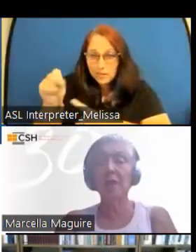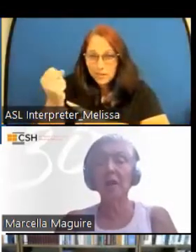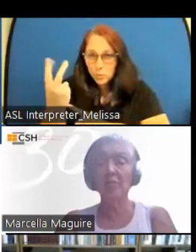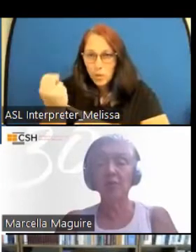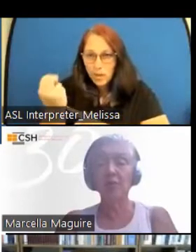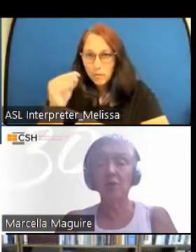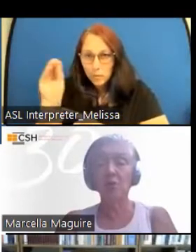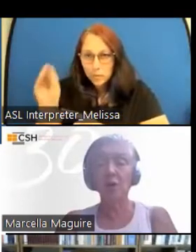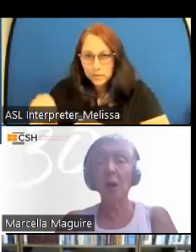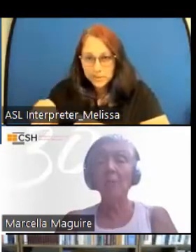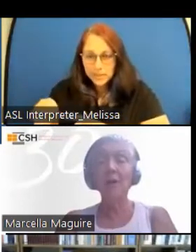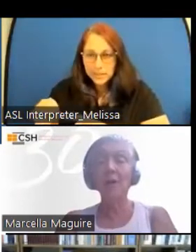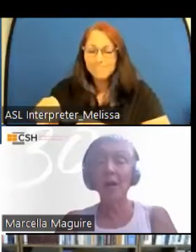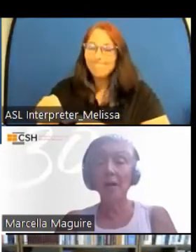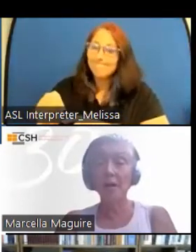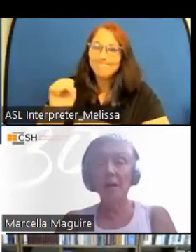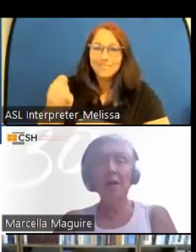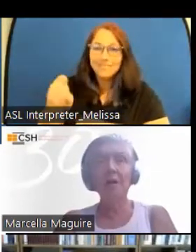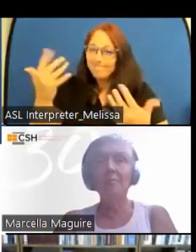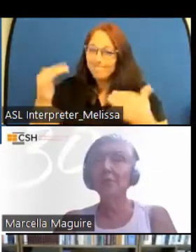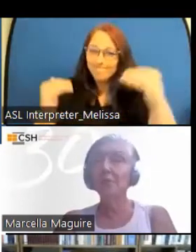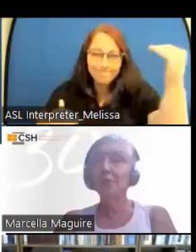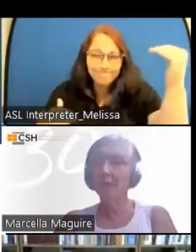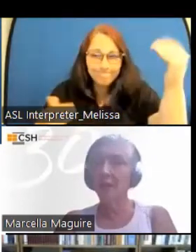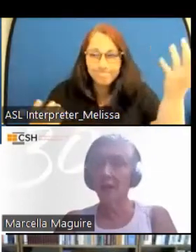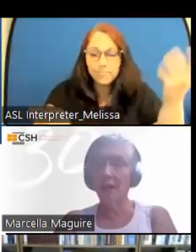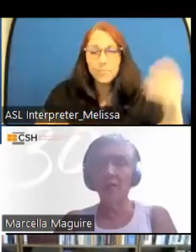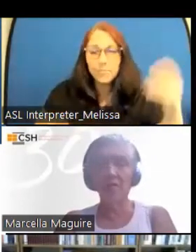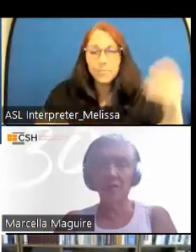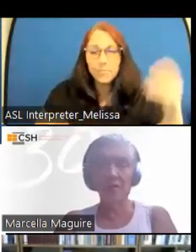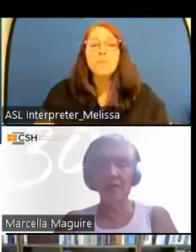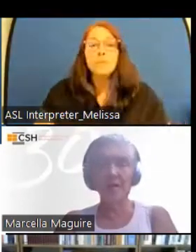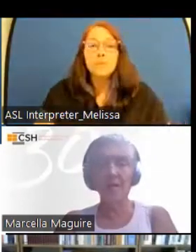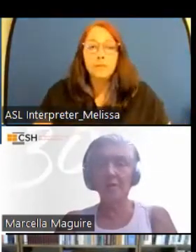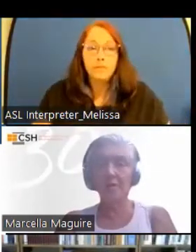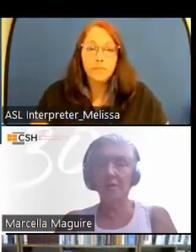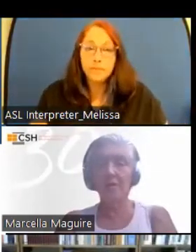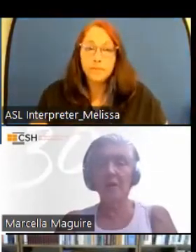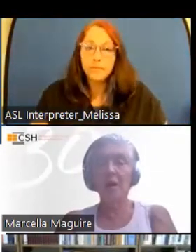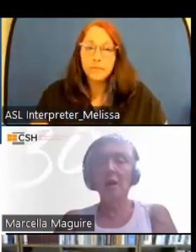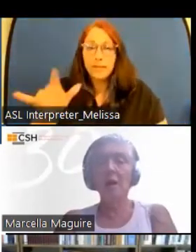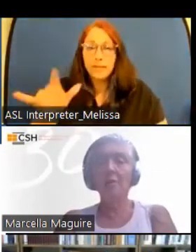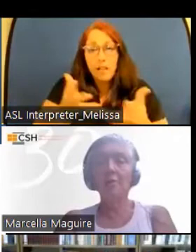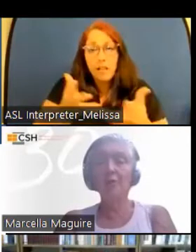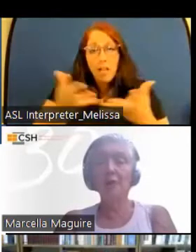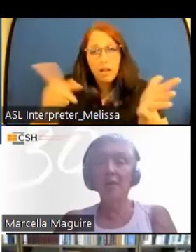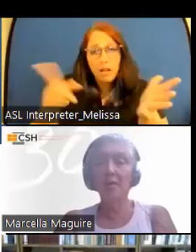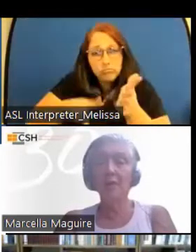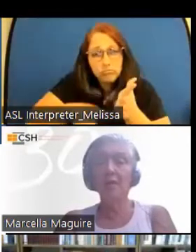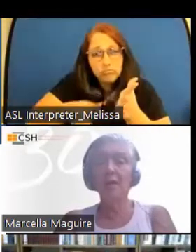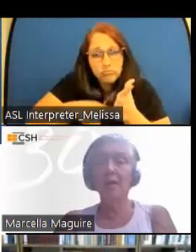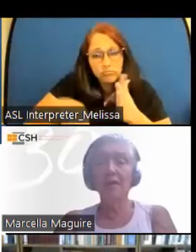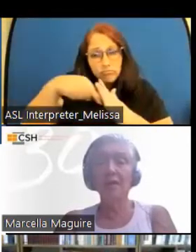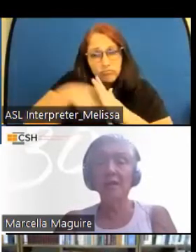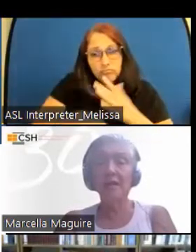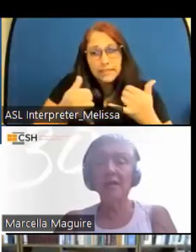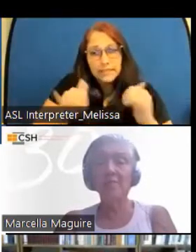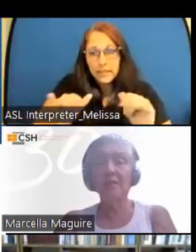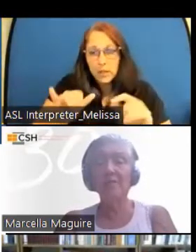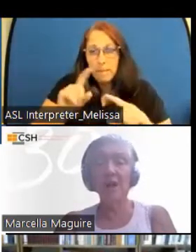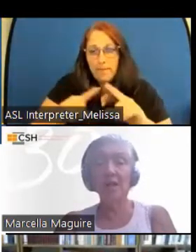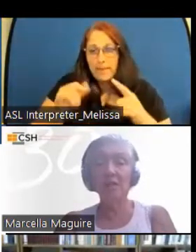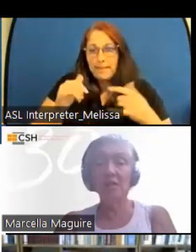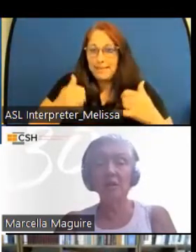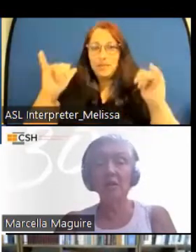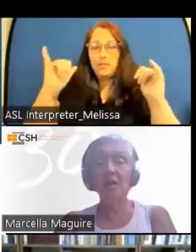there's been a lot of research work begun, but certainly not ended over the last couple of years. For Native American, Alaska Native,